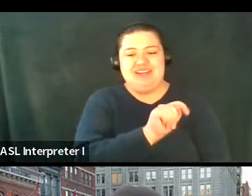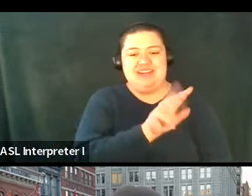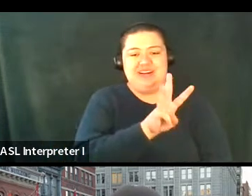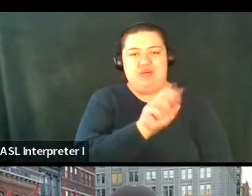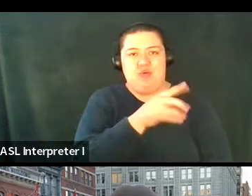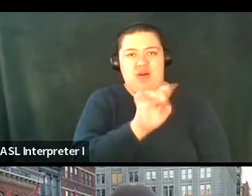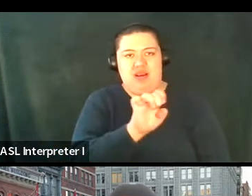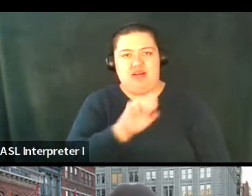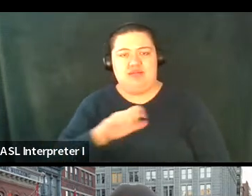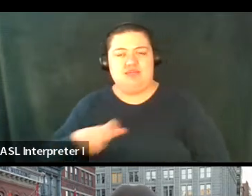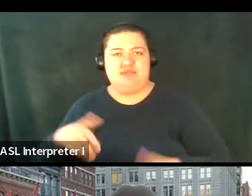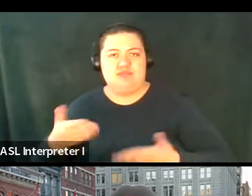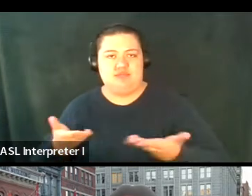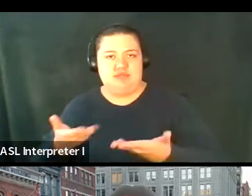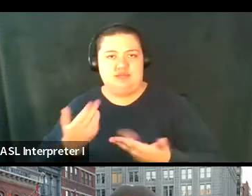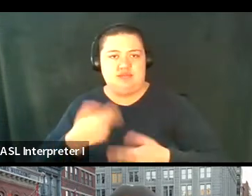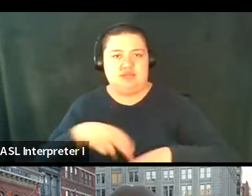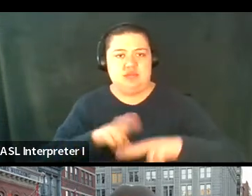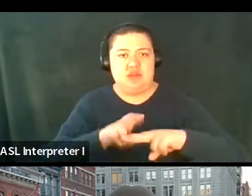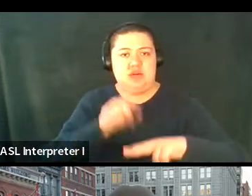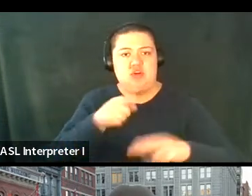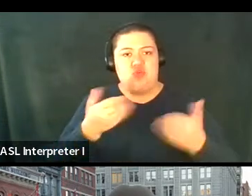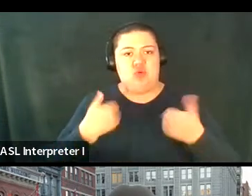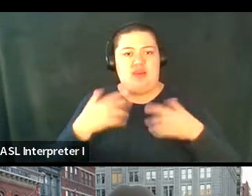Present. Mr. Chairman, you have a quorum.